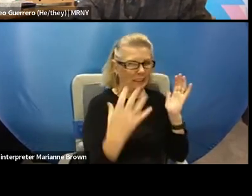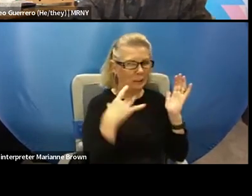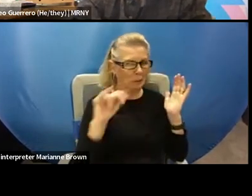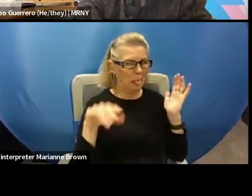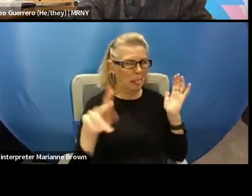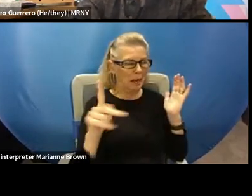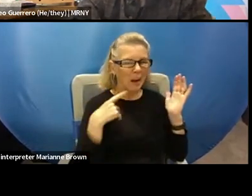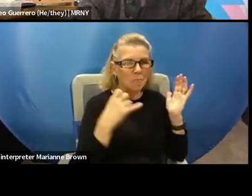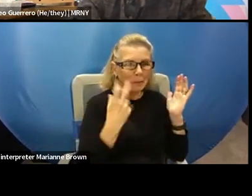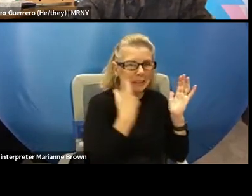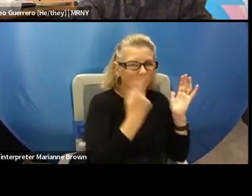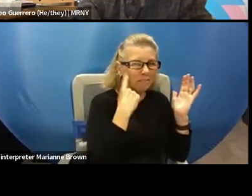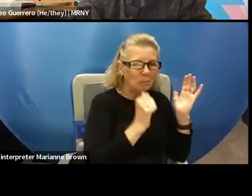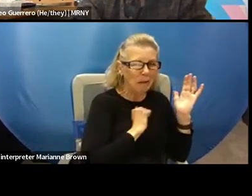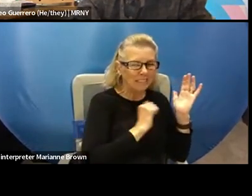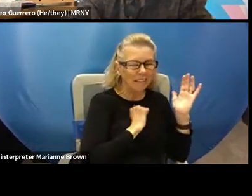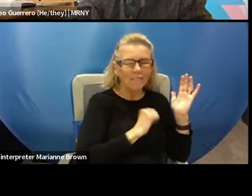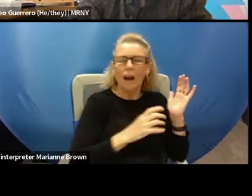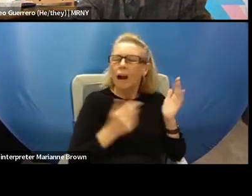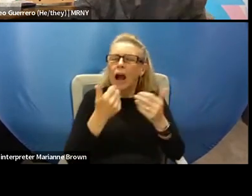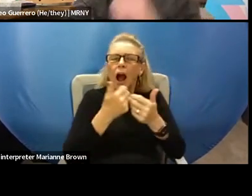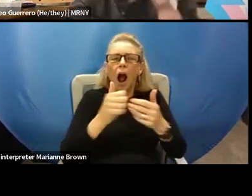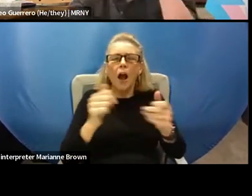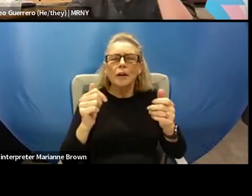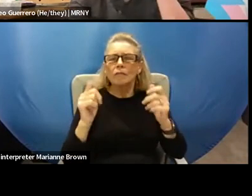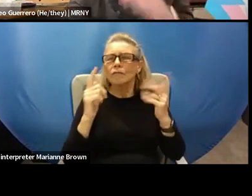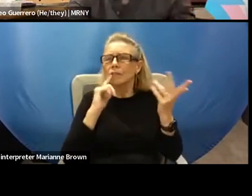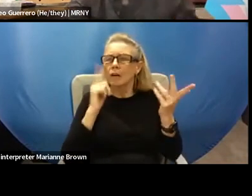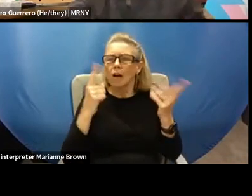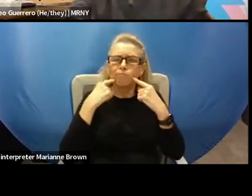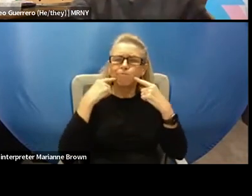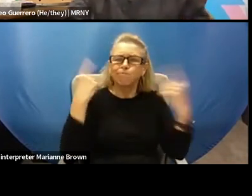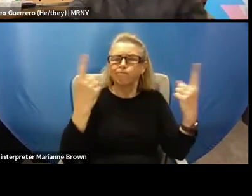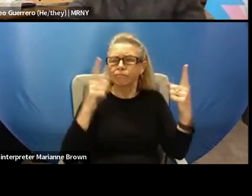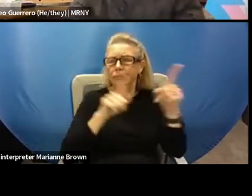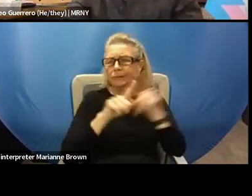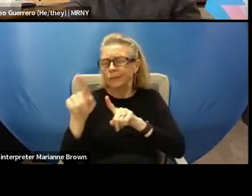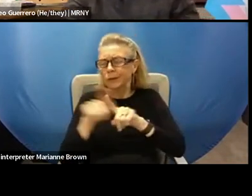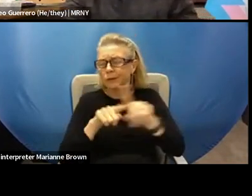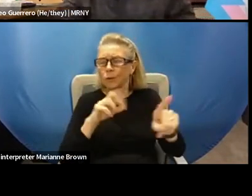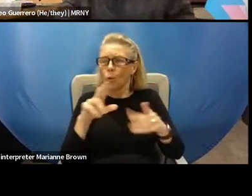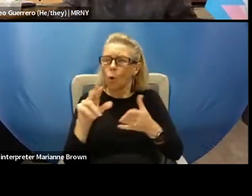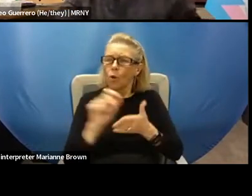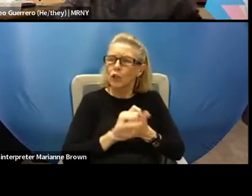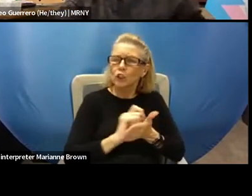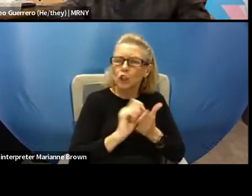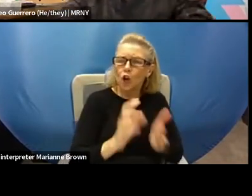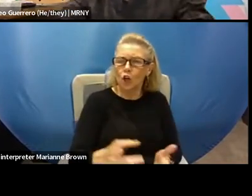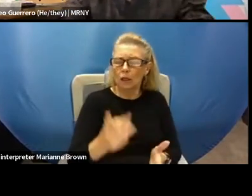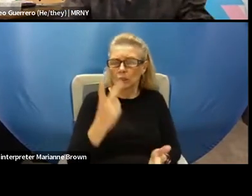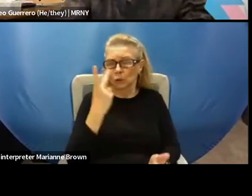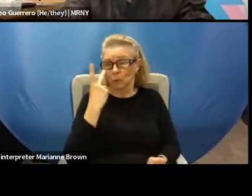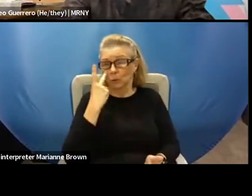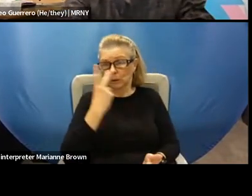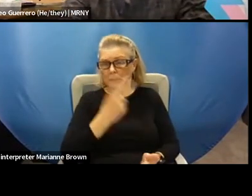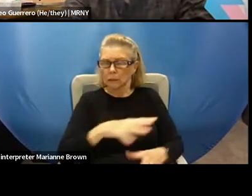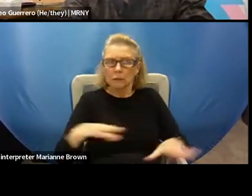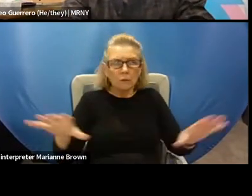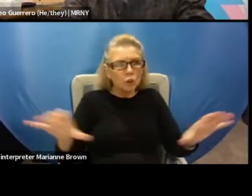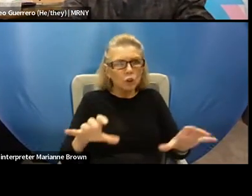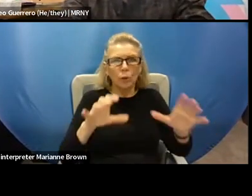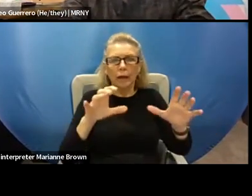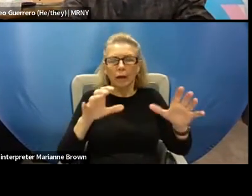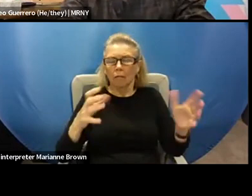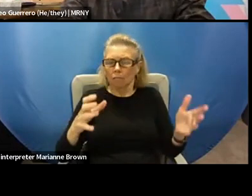of these big stars that we see, or the journalists that we see on the ground or who are doing larger work,